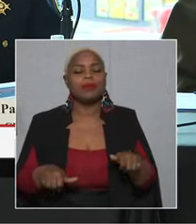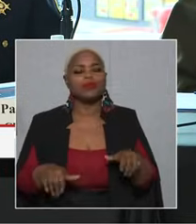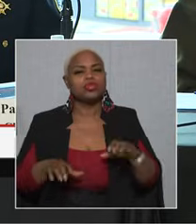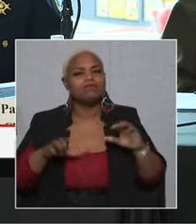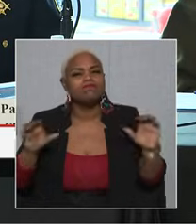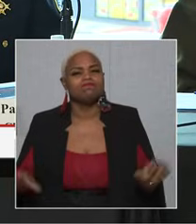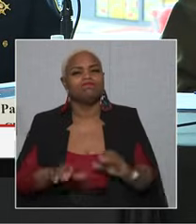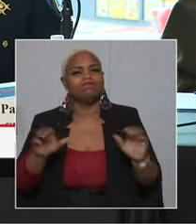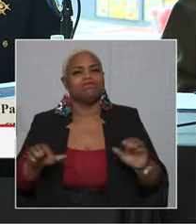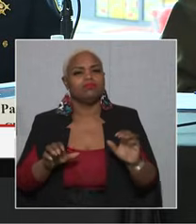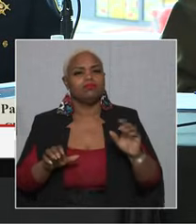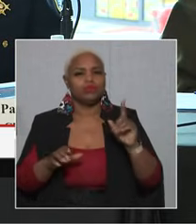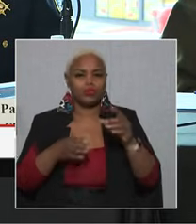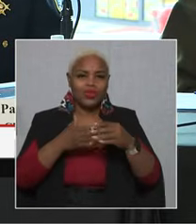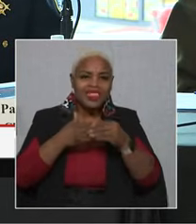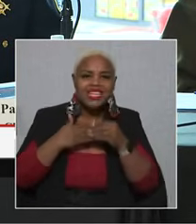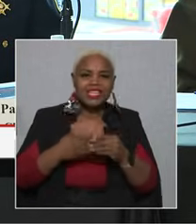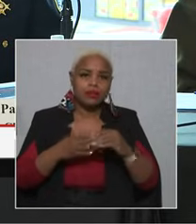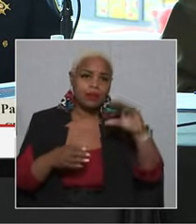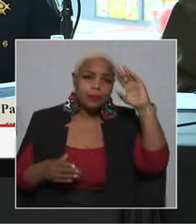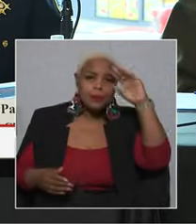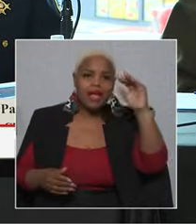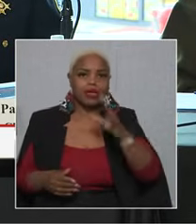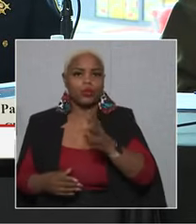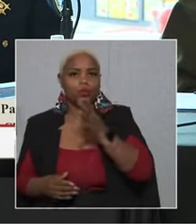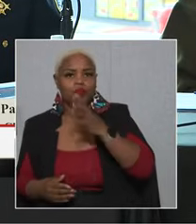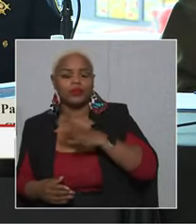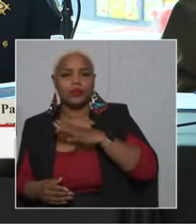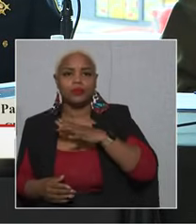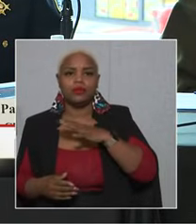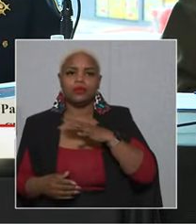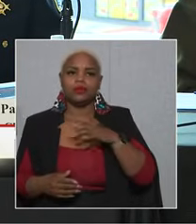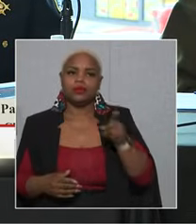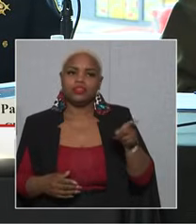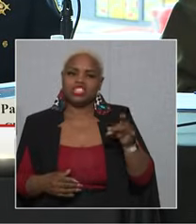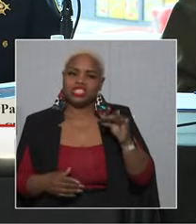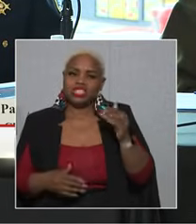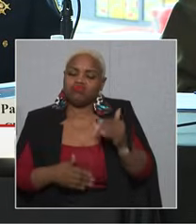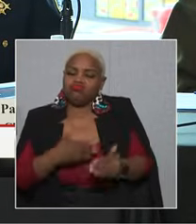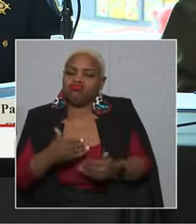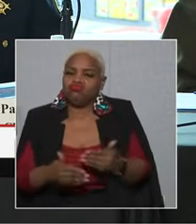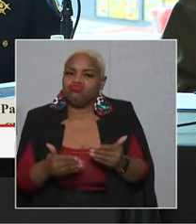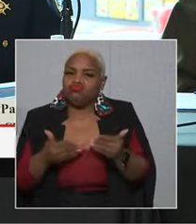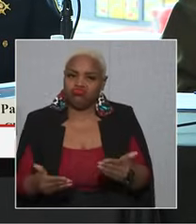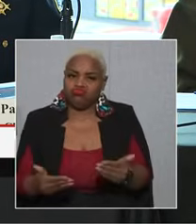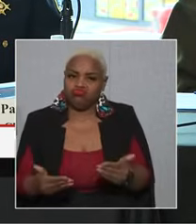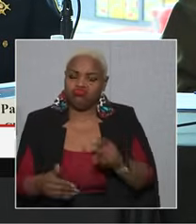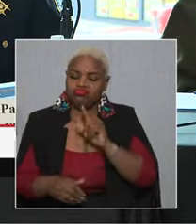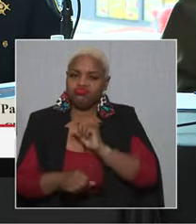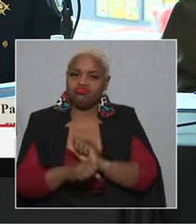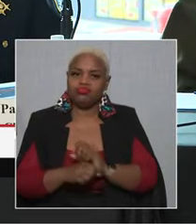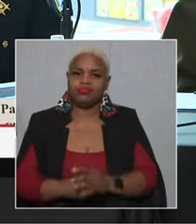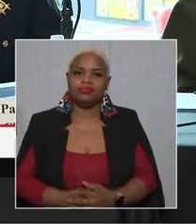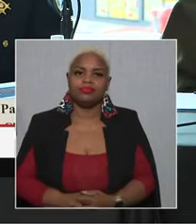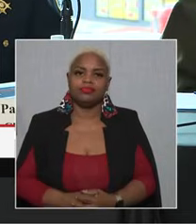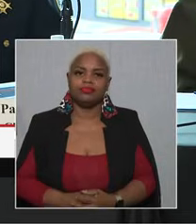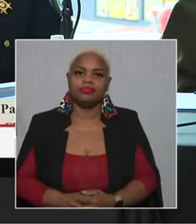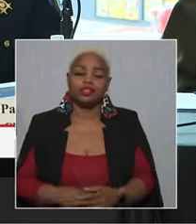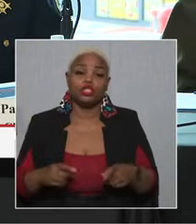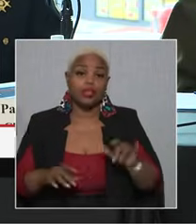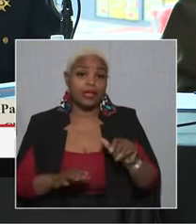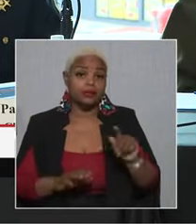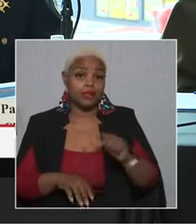men and women in MPD, and that's exactly what she did. And so during her tenure, we opened the Real-Time